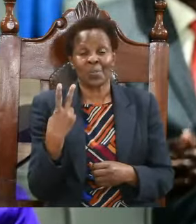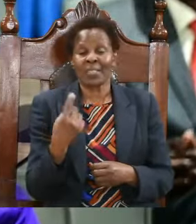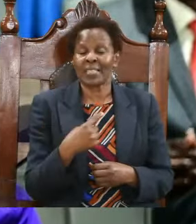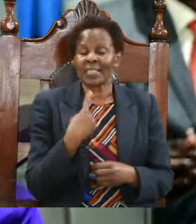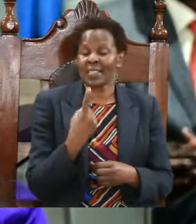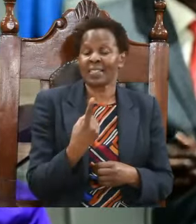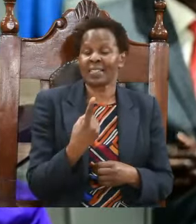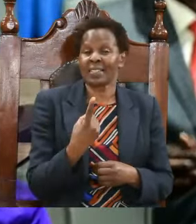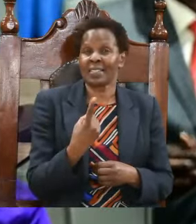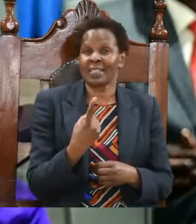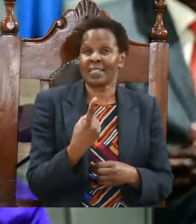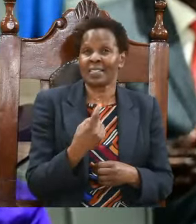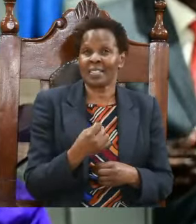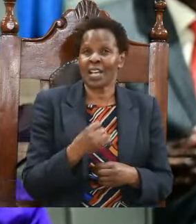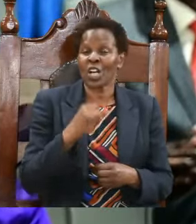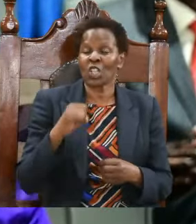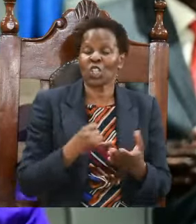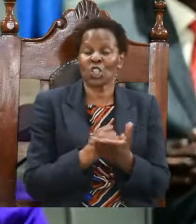us,